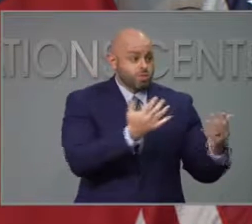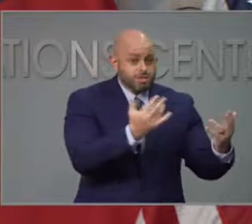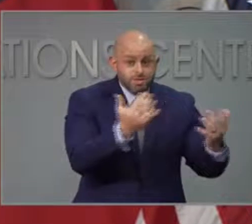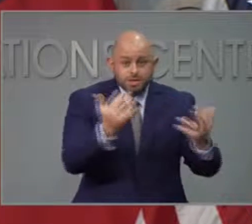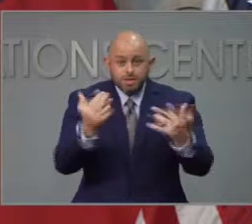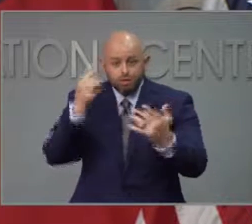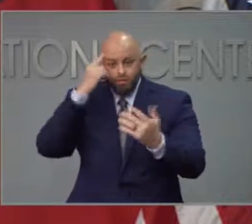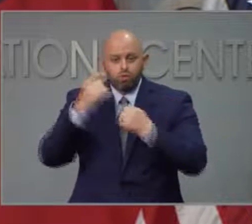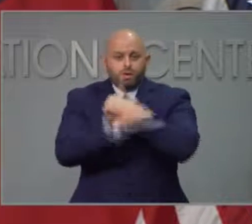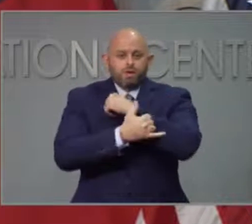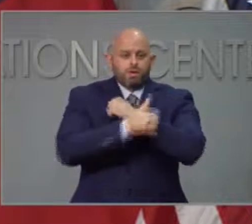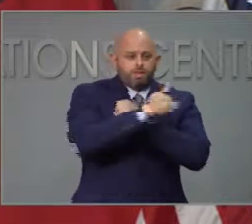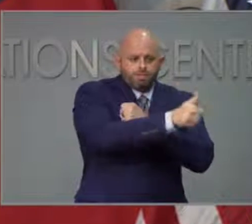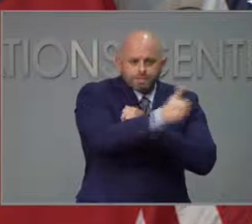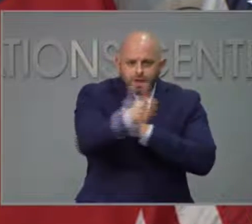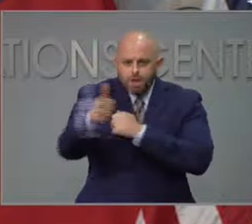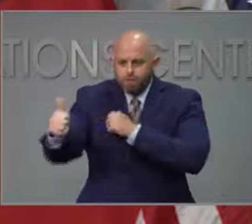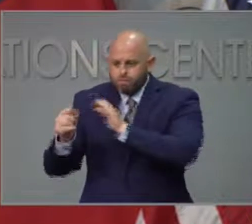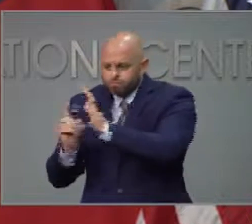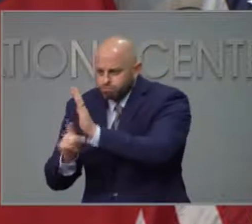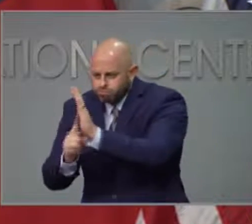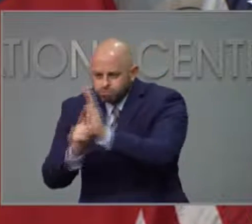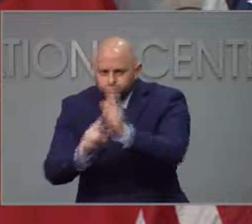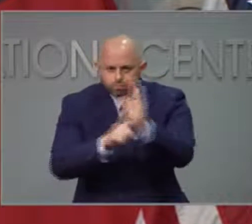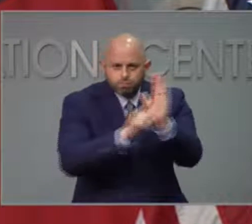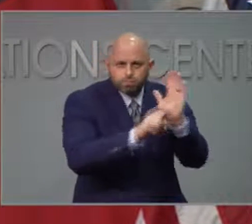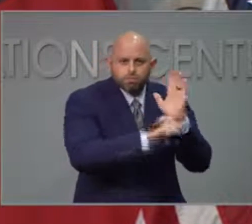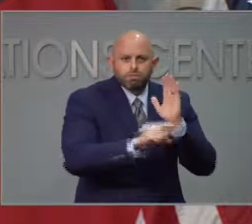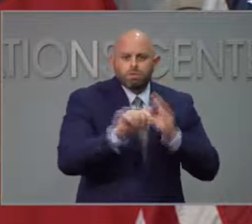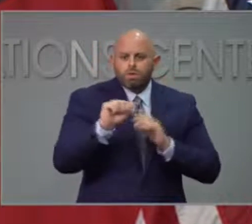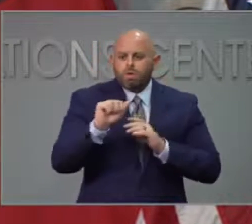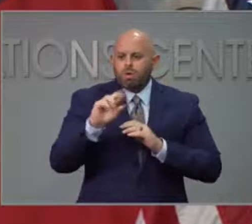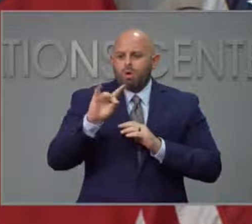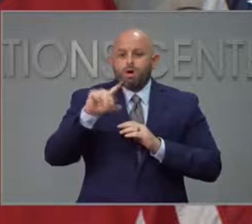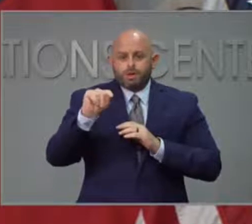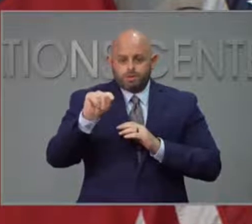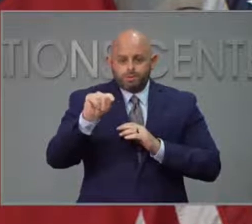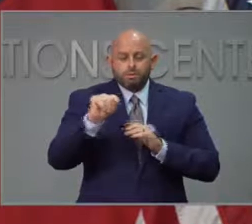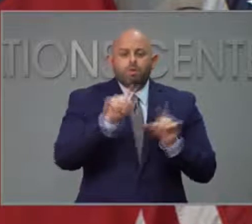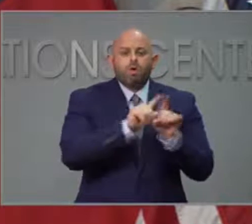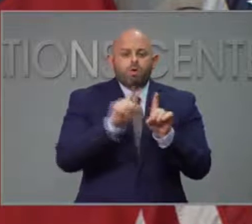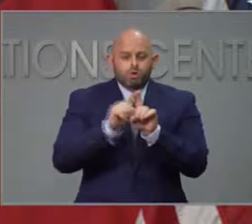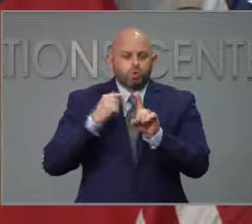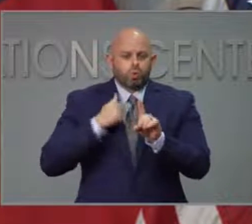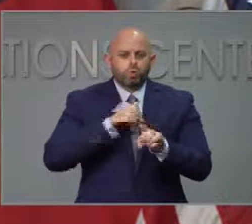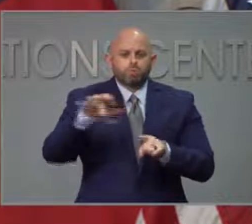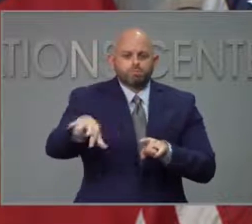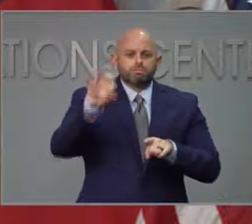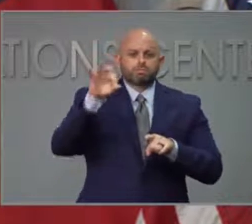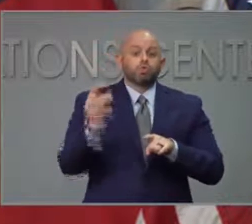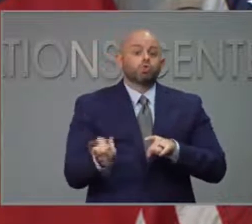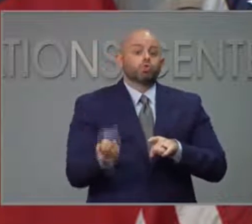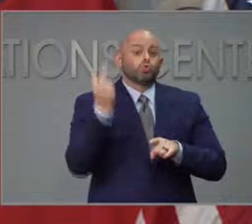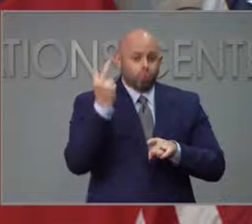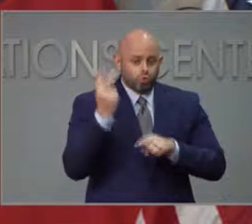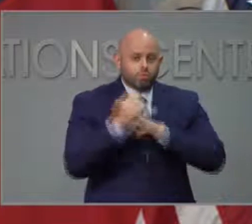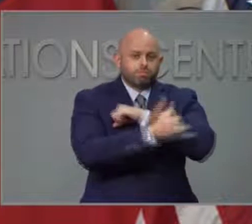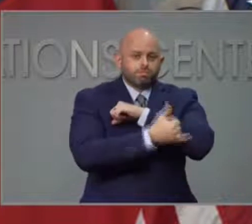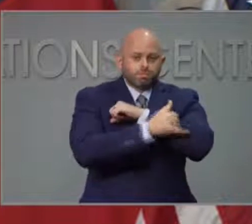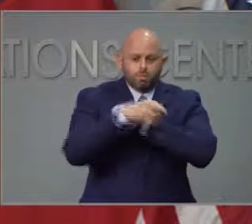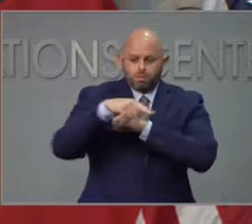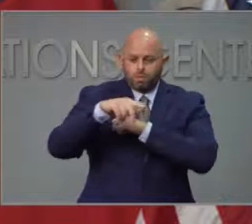conduct audits, including a sample hand-to-eye count for 2 randomly selected precincts. It's when we research